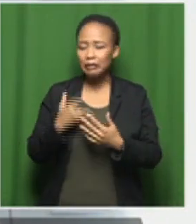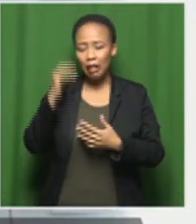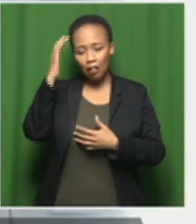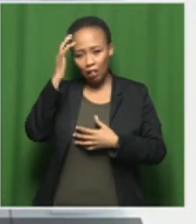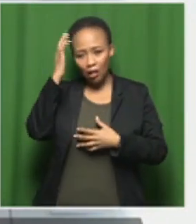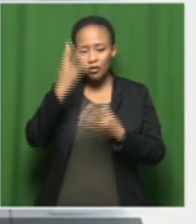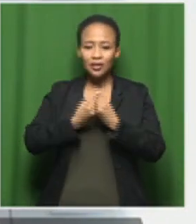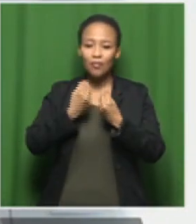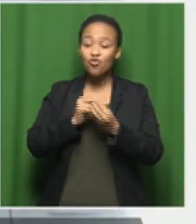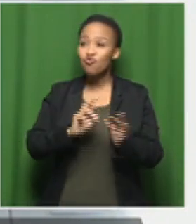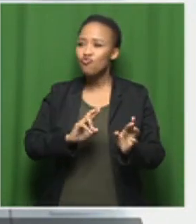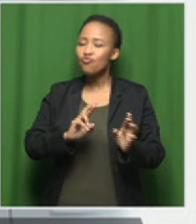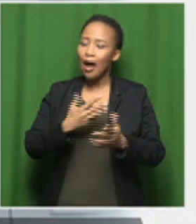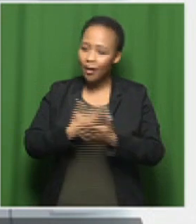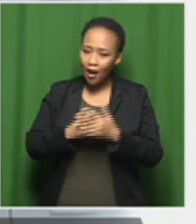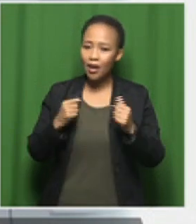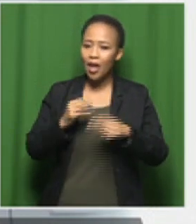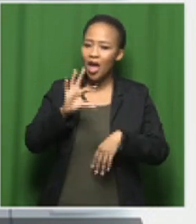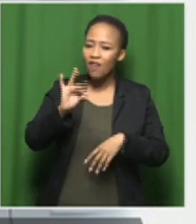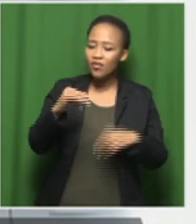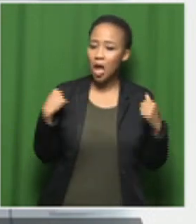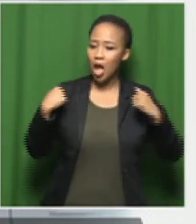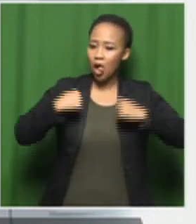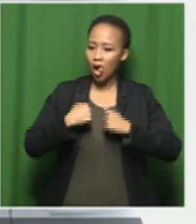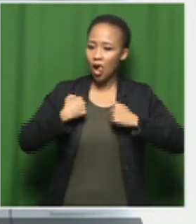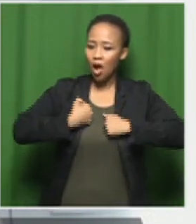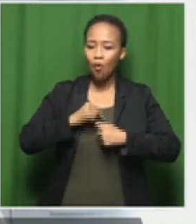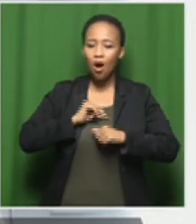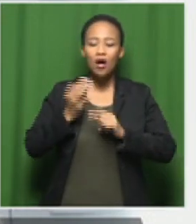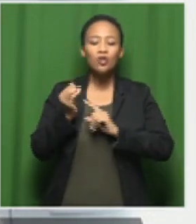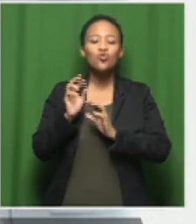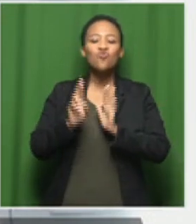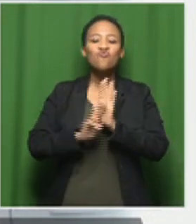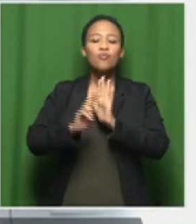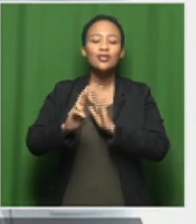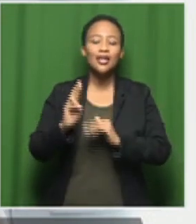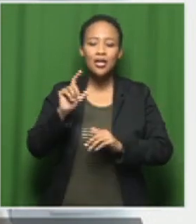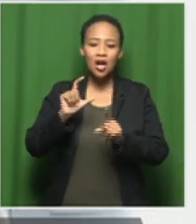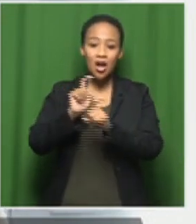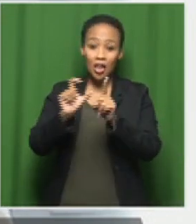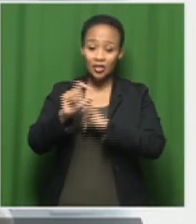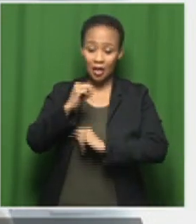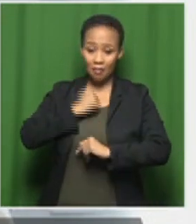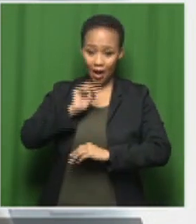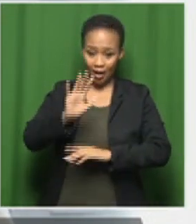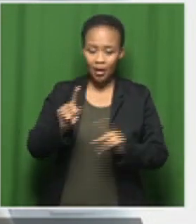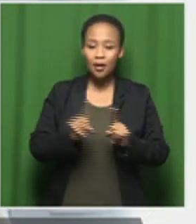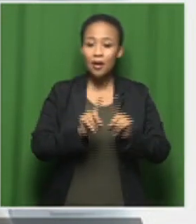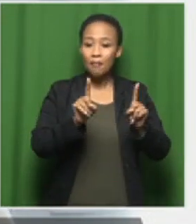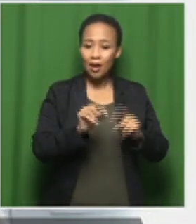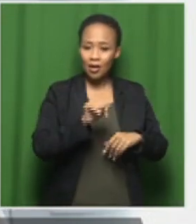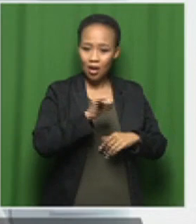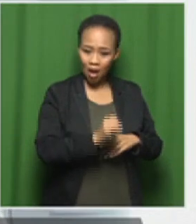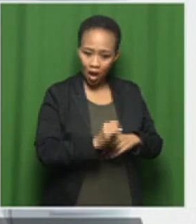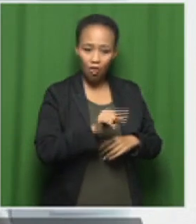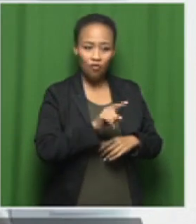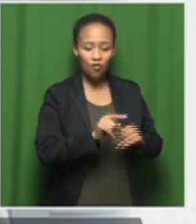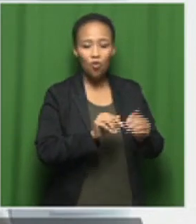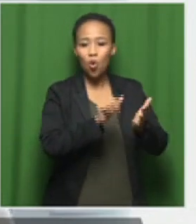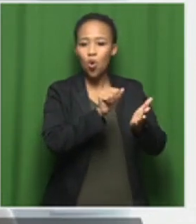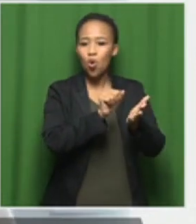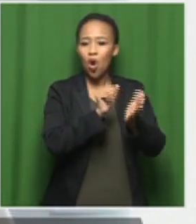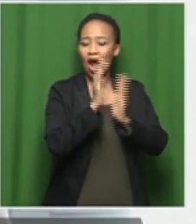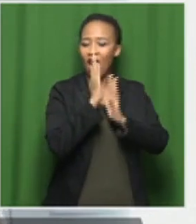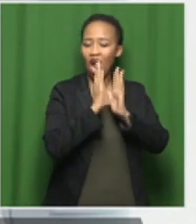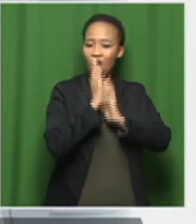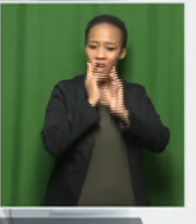with Lobola in particular, I think we can all appreciate that each culture has its sort of variation on what Lobola actually is.